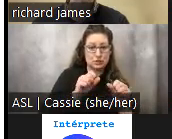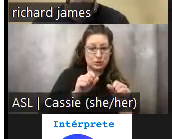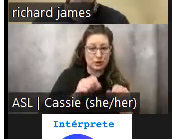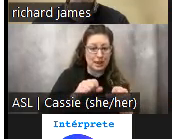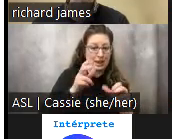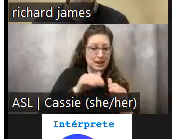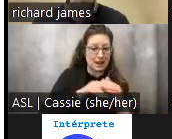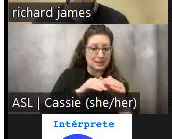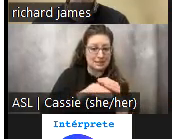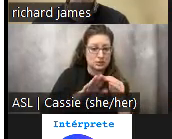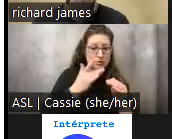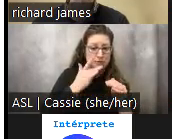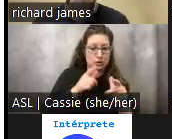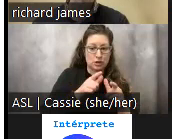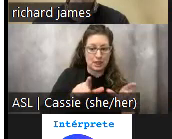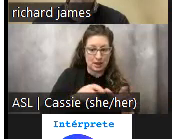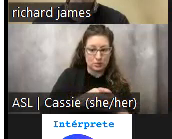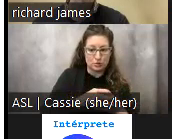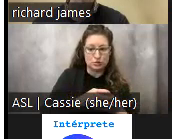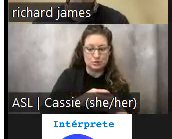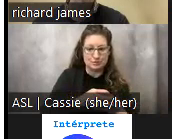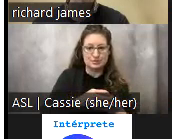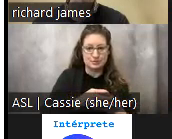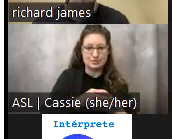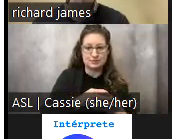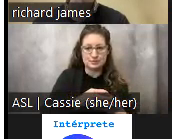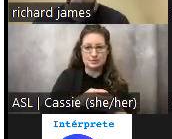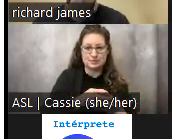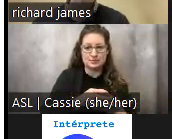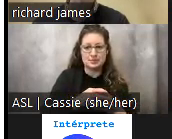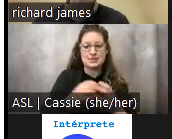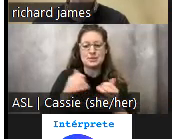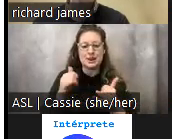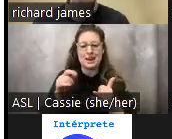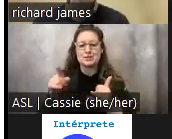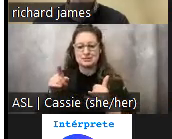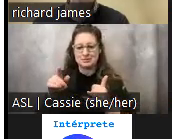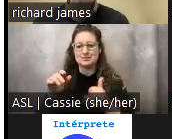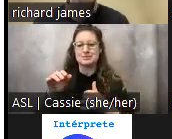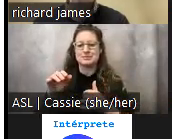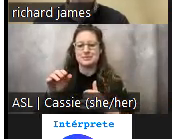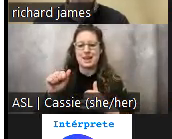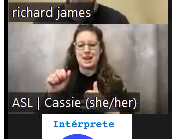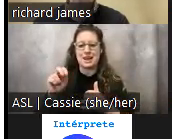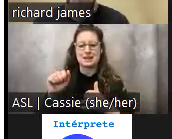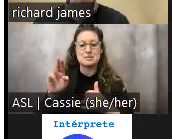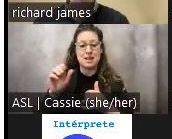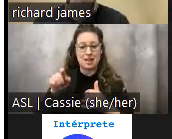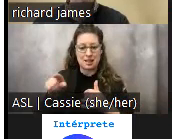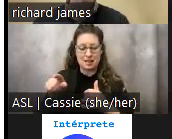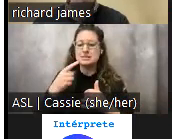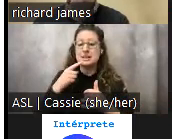You'll see a 3-dot menu and select that 3-dot menu. It will take you to another menu that includes